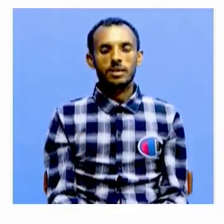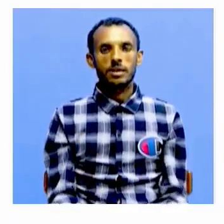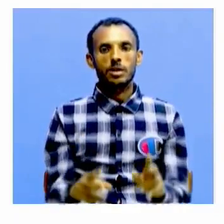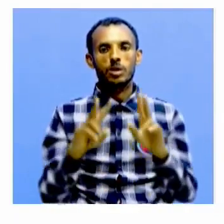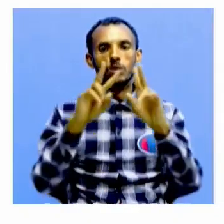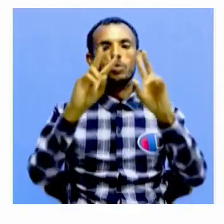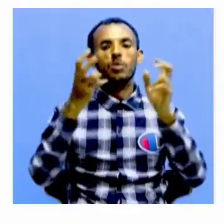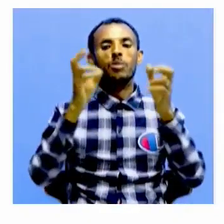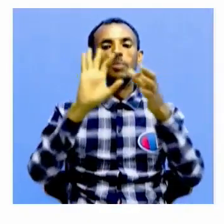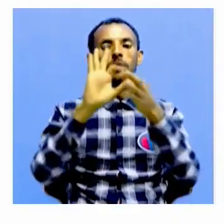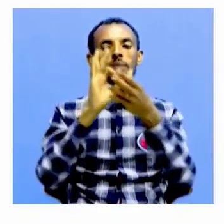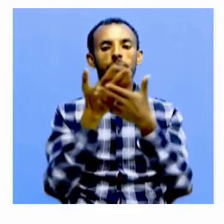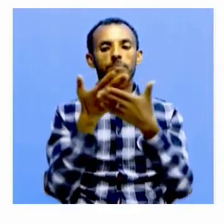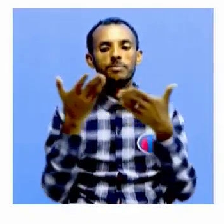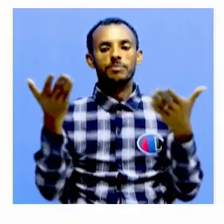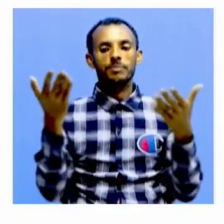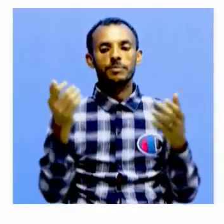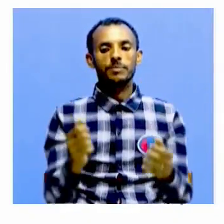sentence.